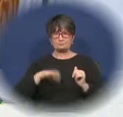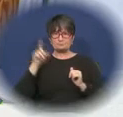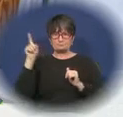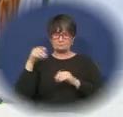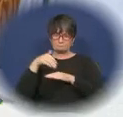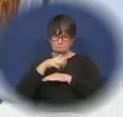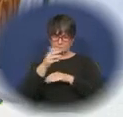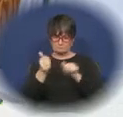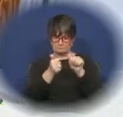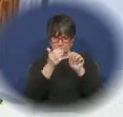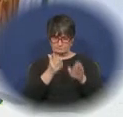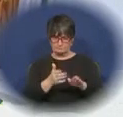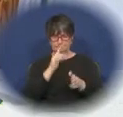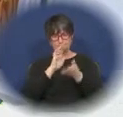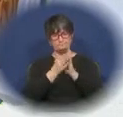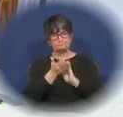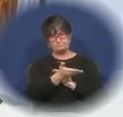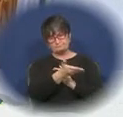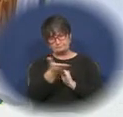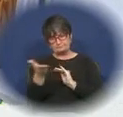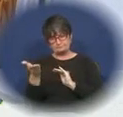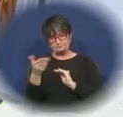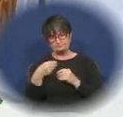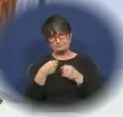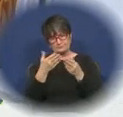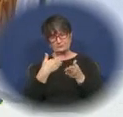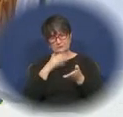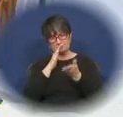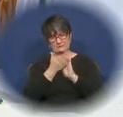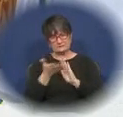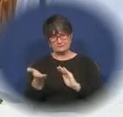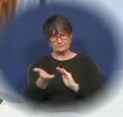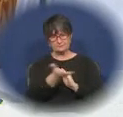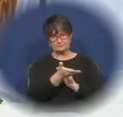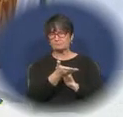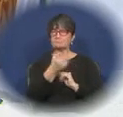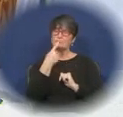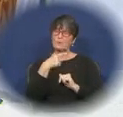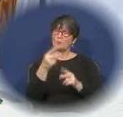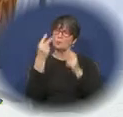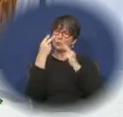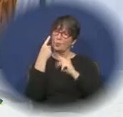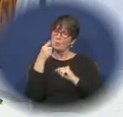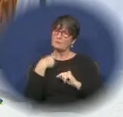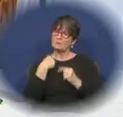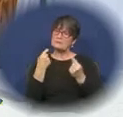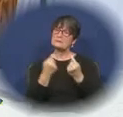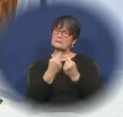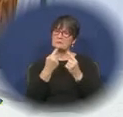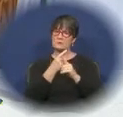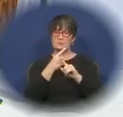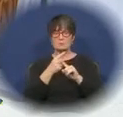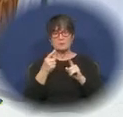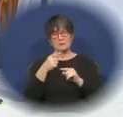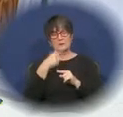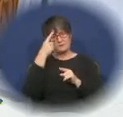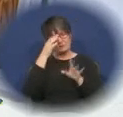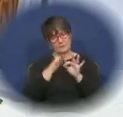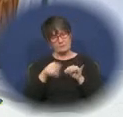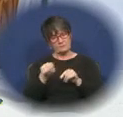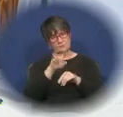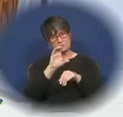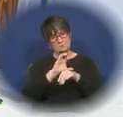said to your apostles, Peace I leave you, my peace I give you, look not on our sins, but on the faith of your